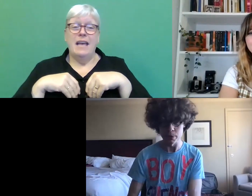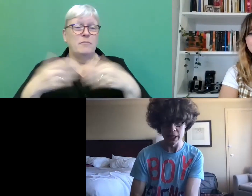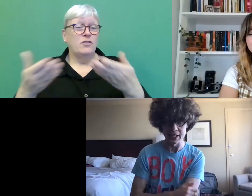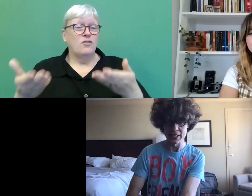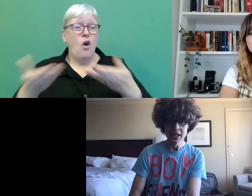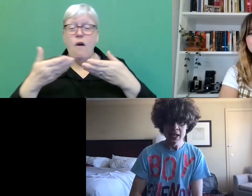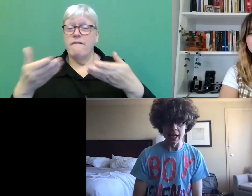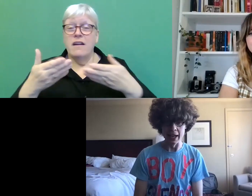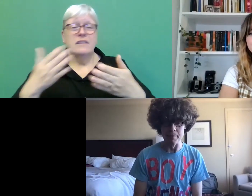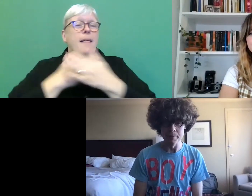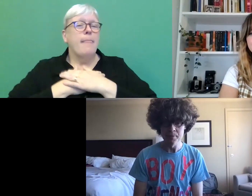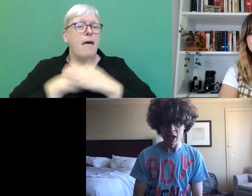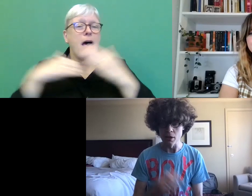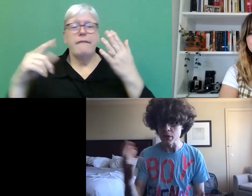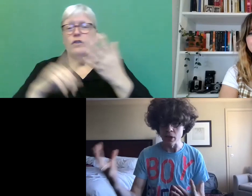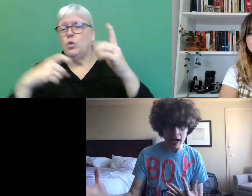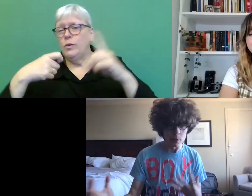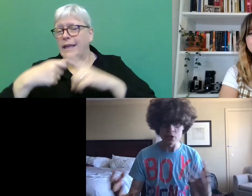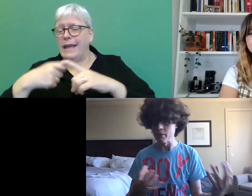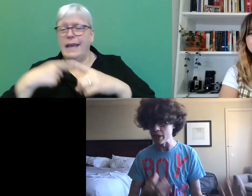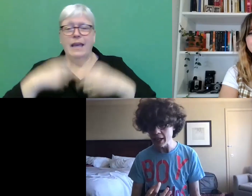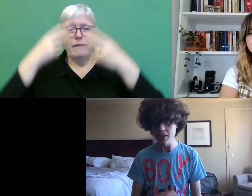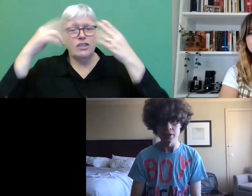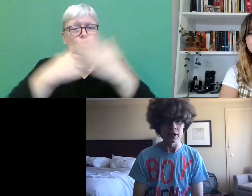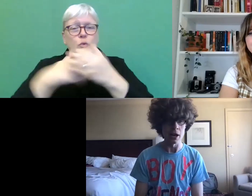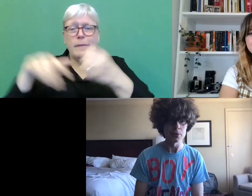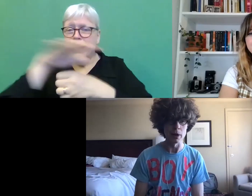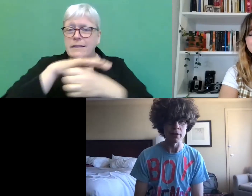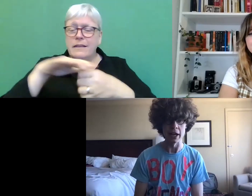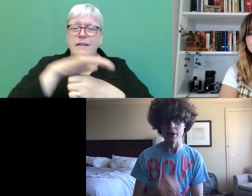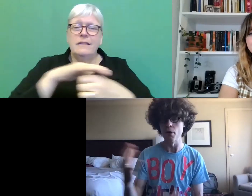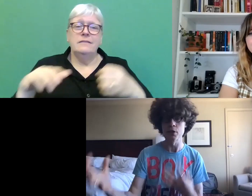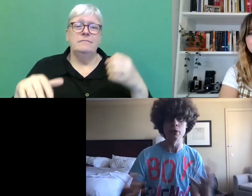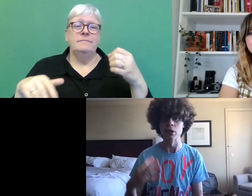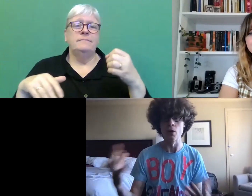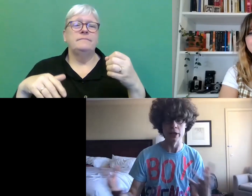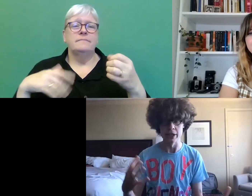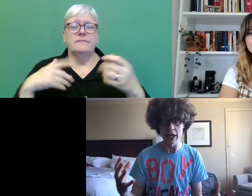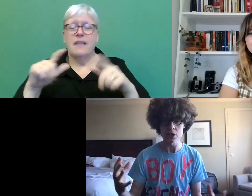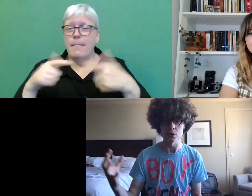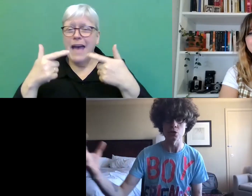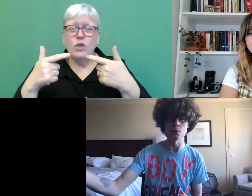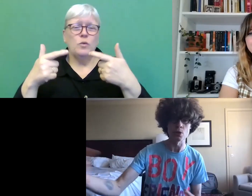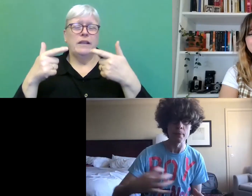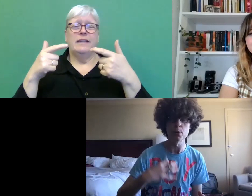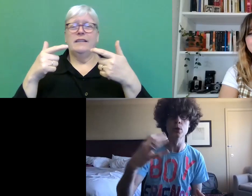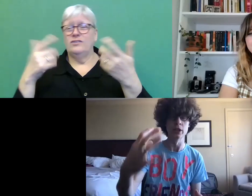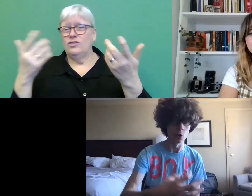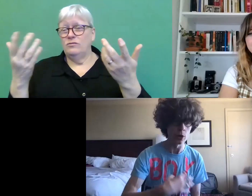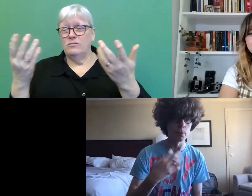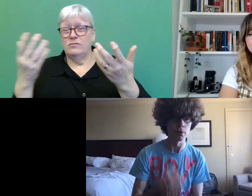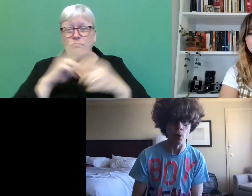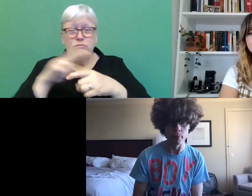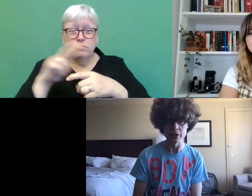visiting new places. I love the language, the vernacular that comes with it. And often with a lot of the international shows, we try and pull